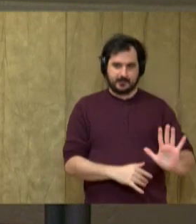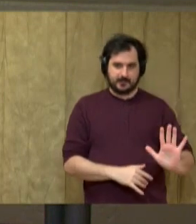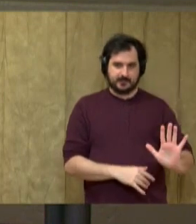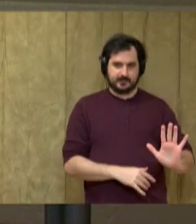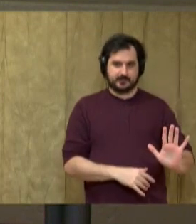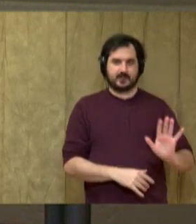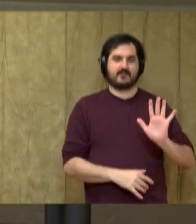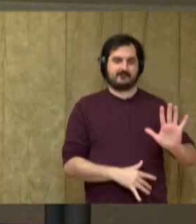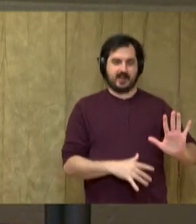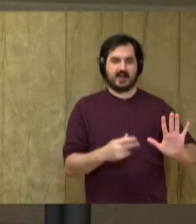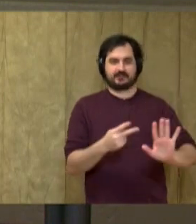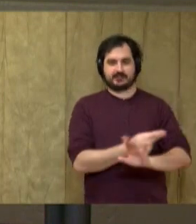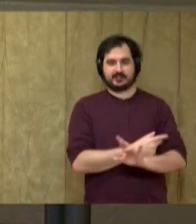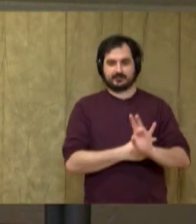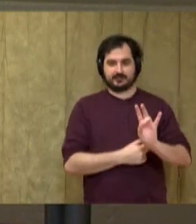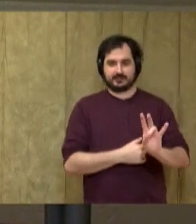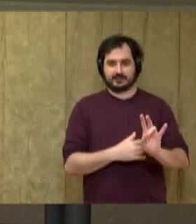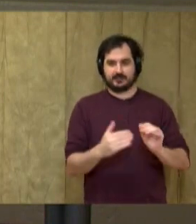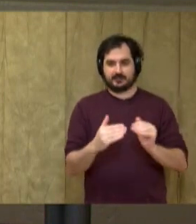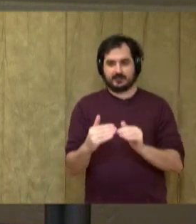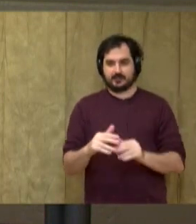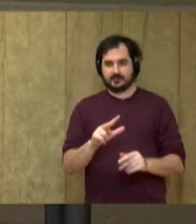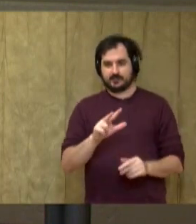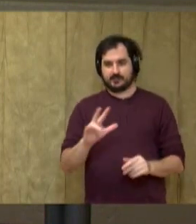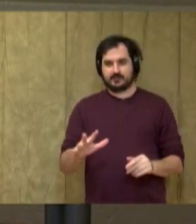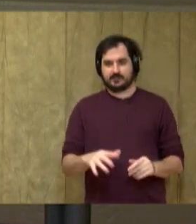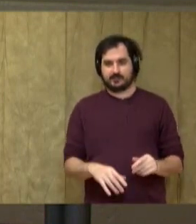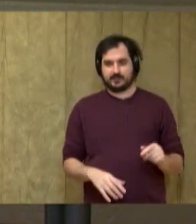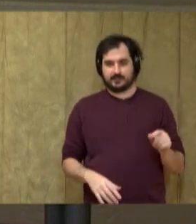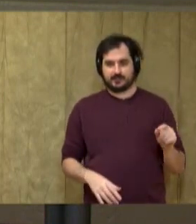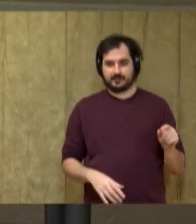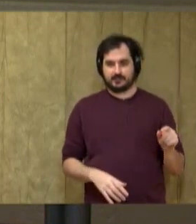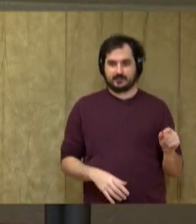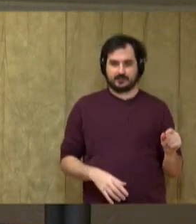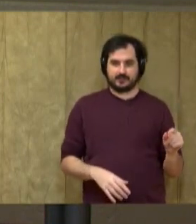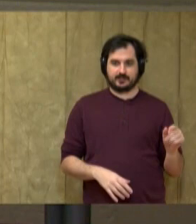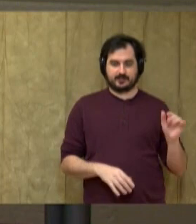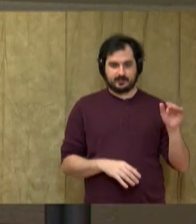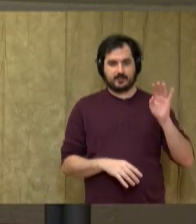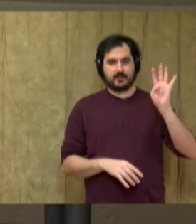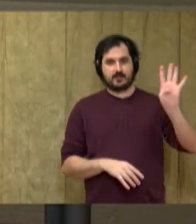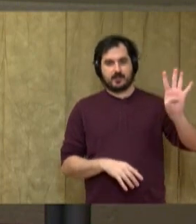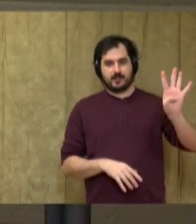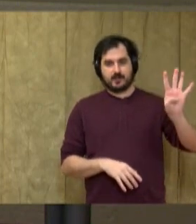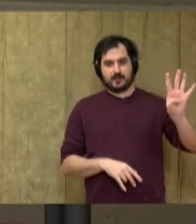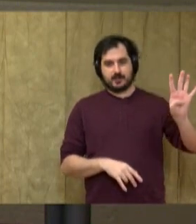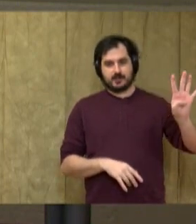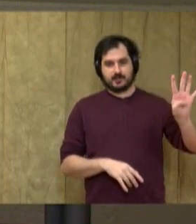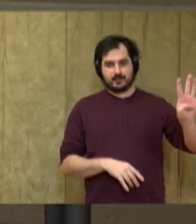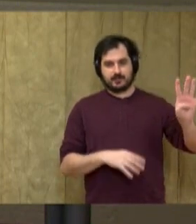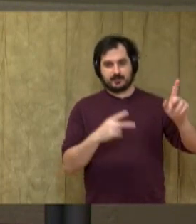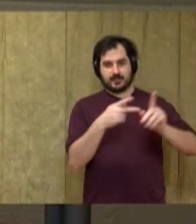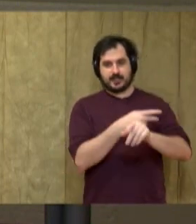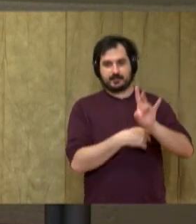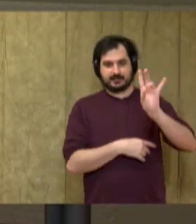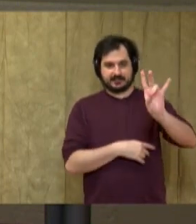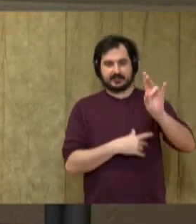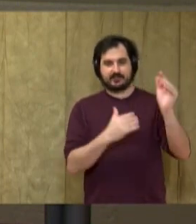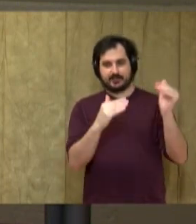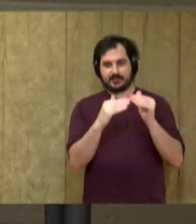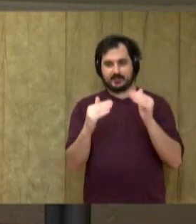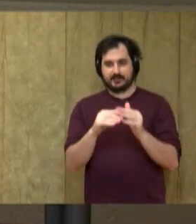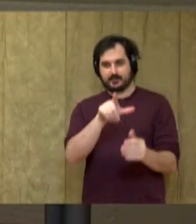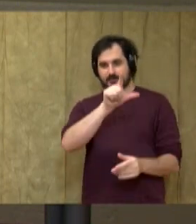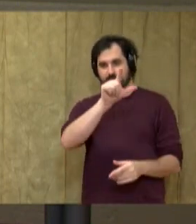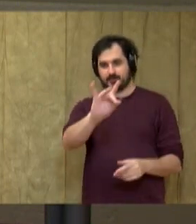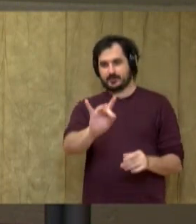that's 7. And also, hey, so 5 times 7 is 35, so that means I have to multiply this by 7 as well, and